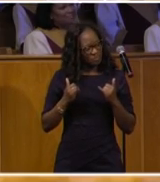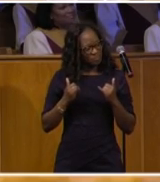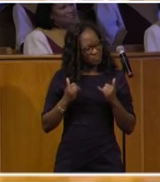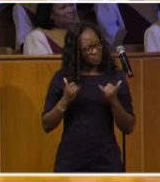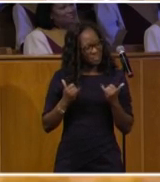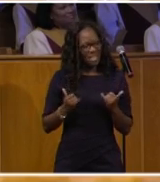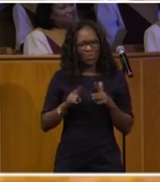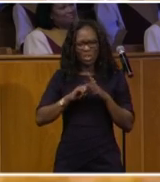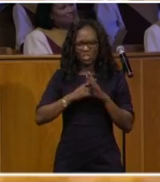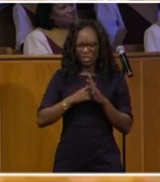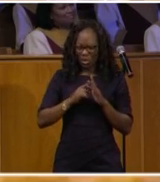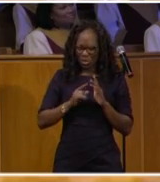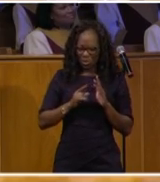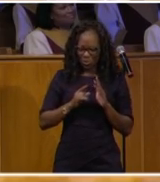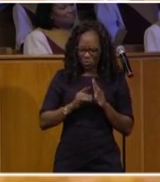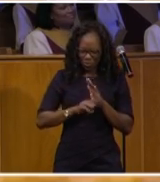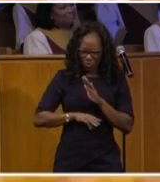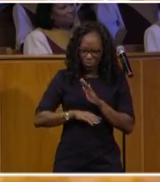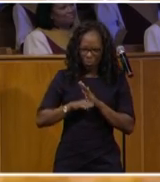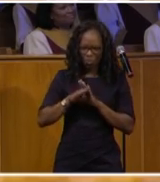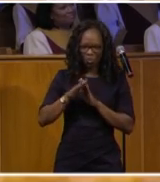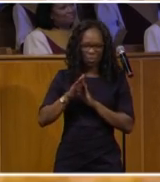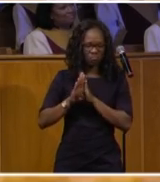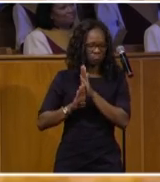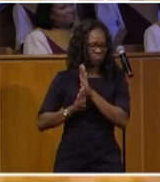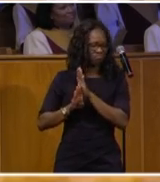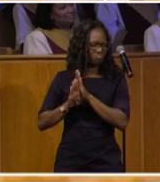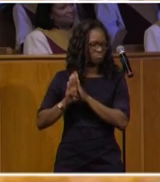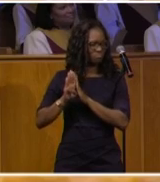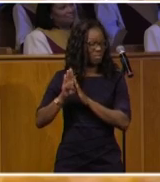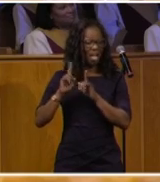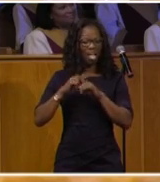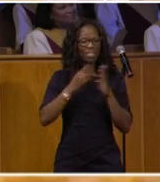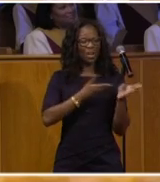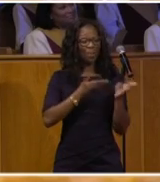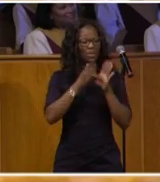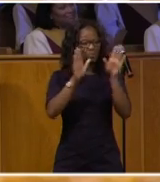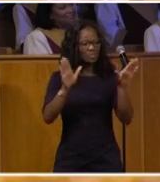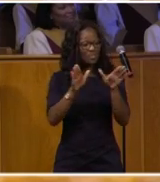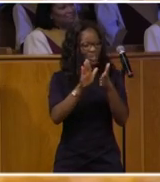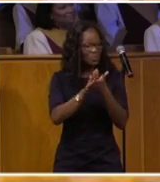I began to grow, and then they took me to Sunday school.